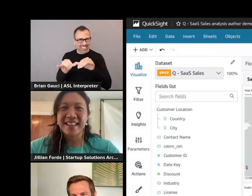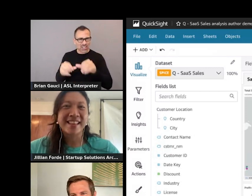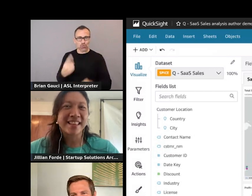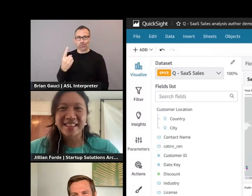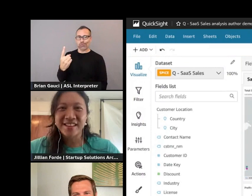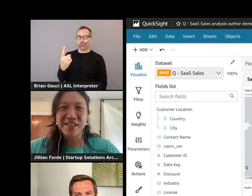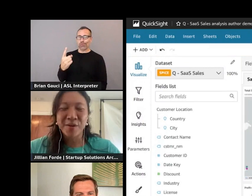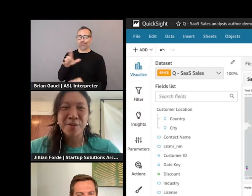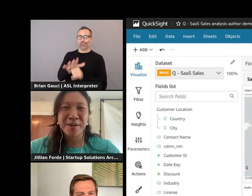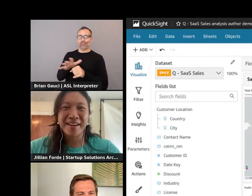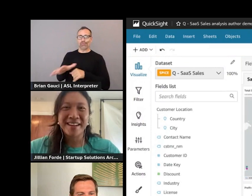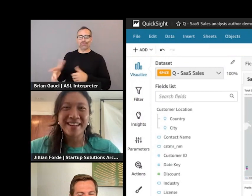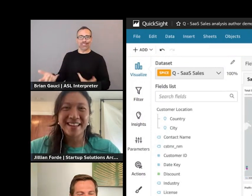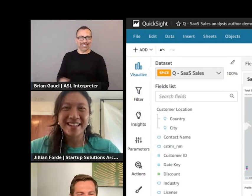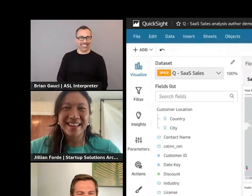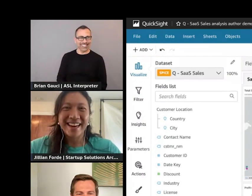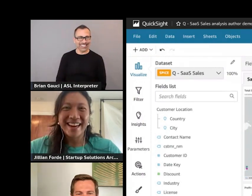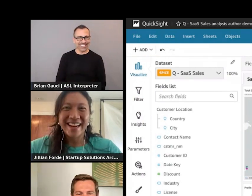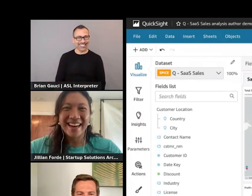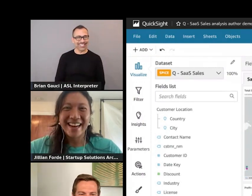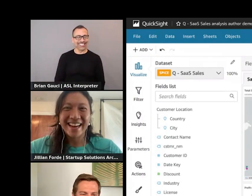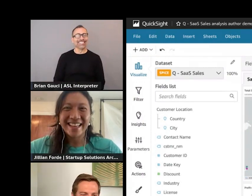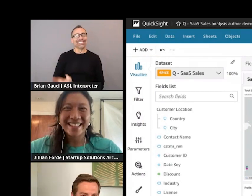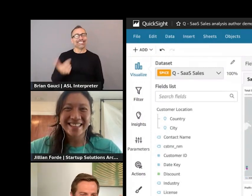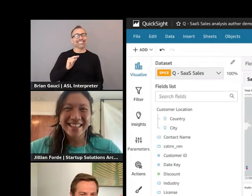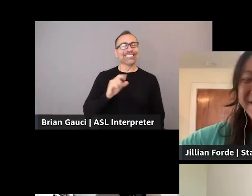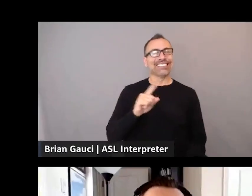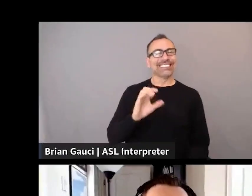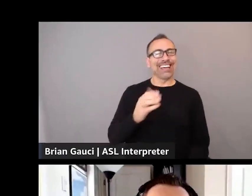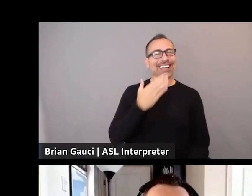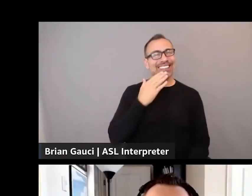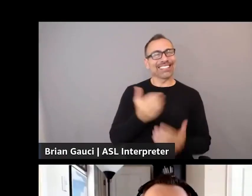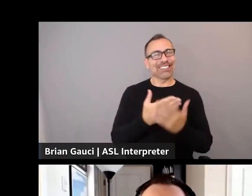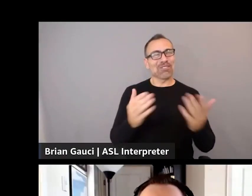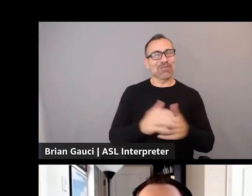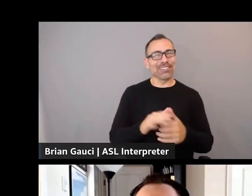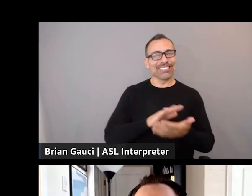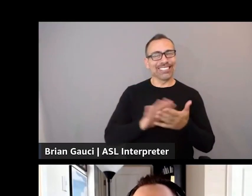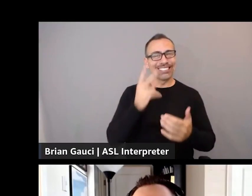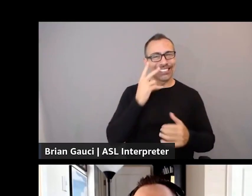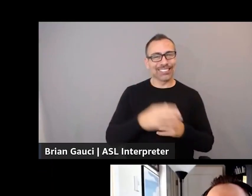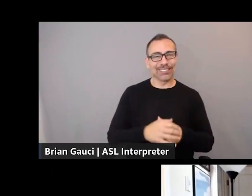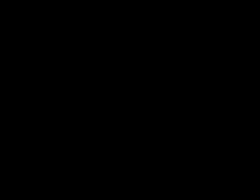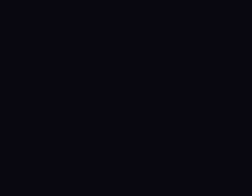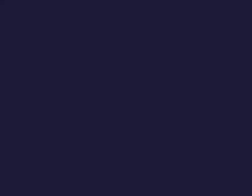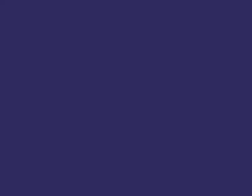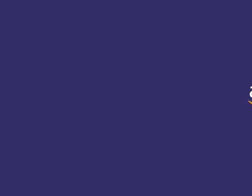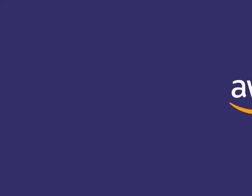so all right, cool. thanks everybody. Nice to see you. Love the fun fact. Thank you.